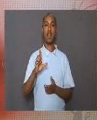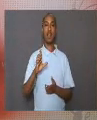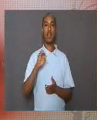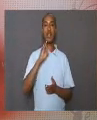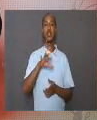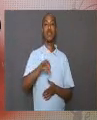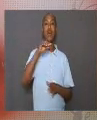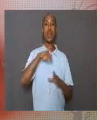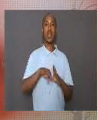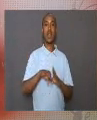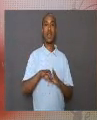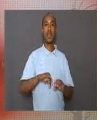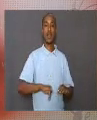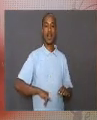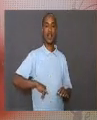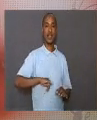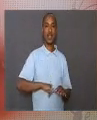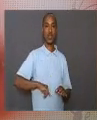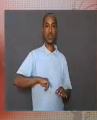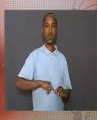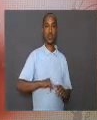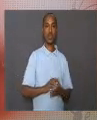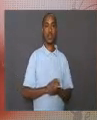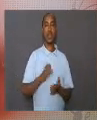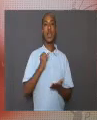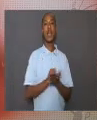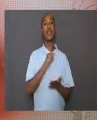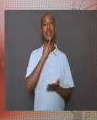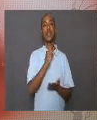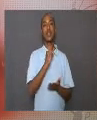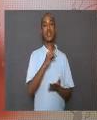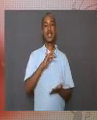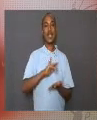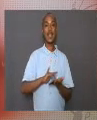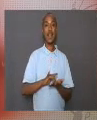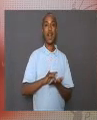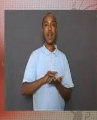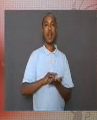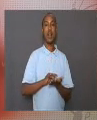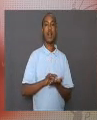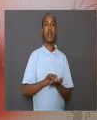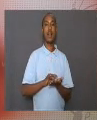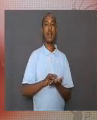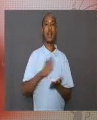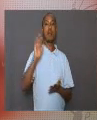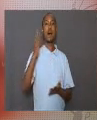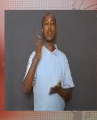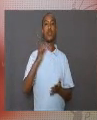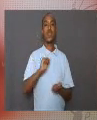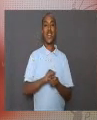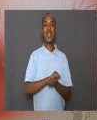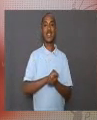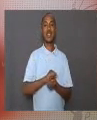is found in our gastric juice. It is an essential part of the digestive process in